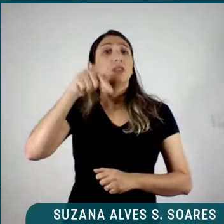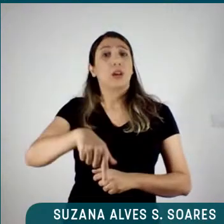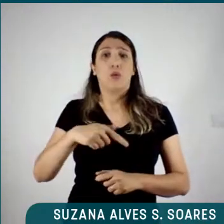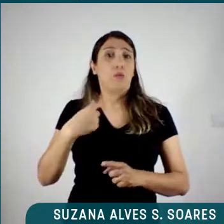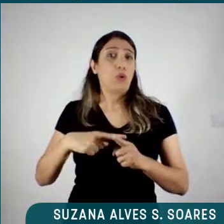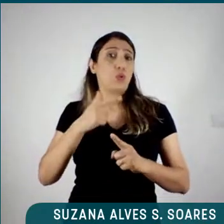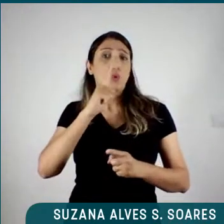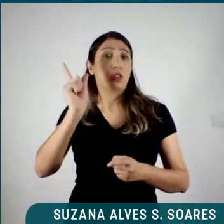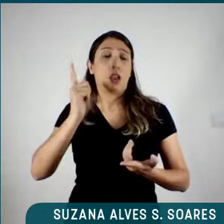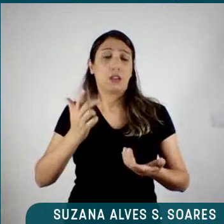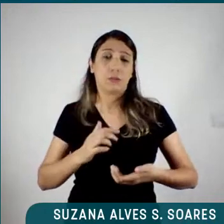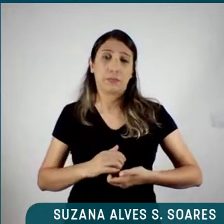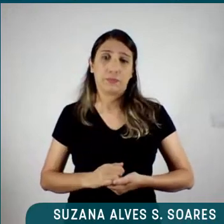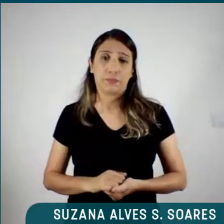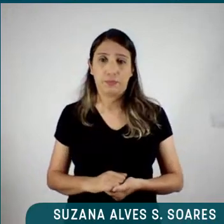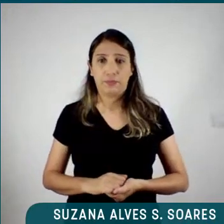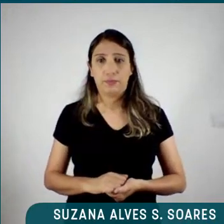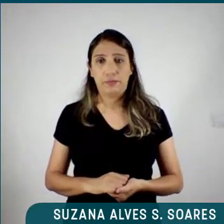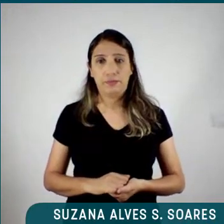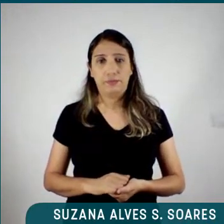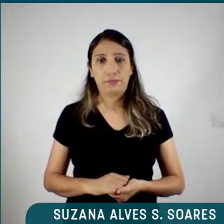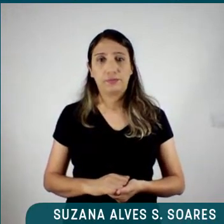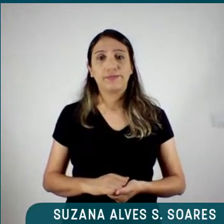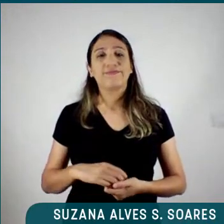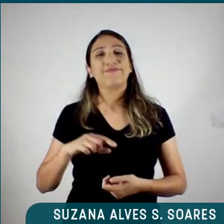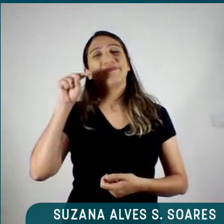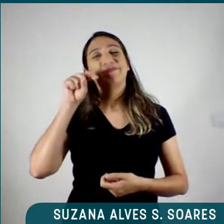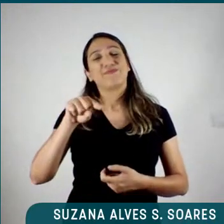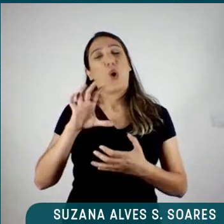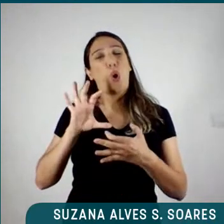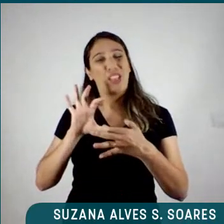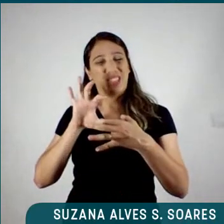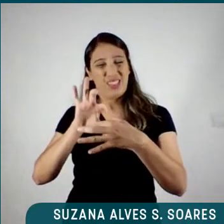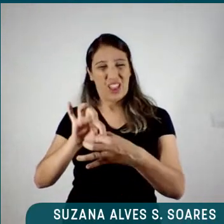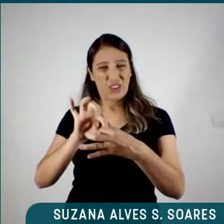have ideas to transform in solutions in Brazil?